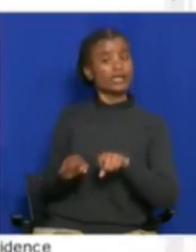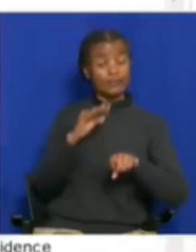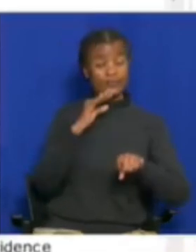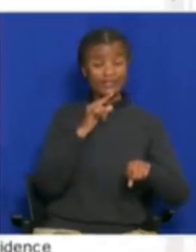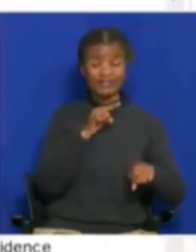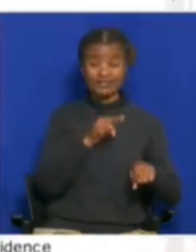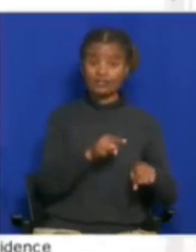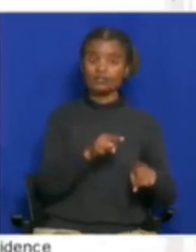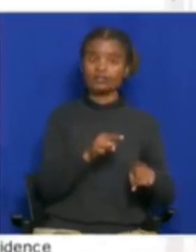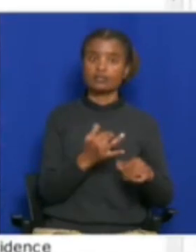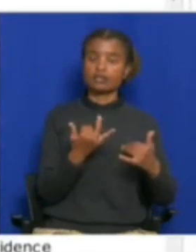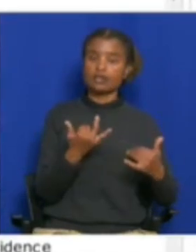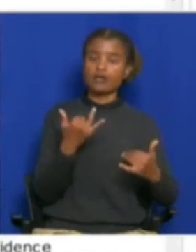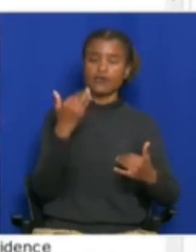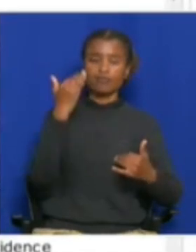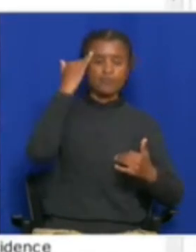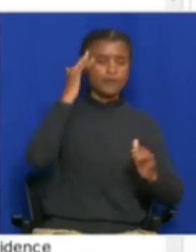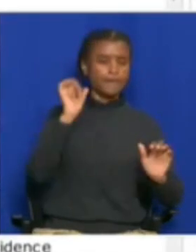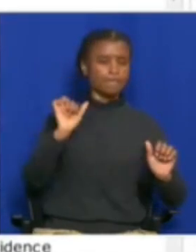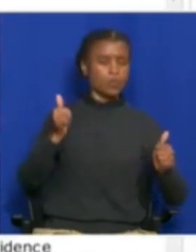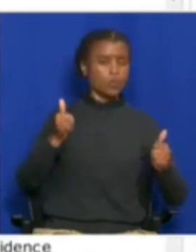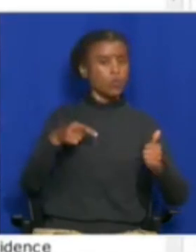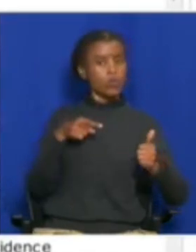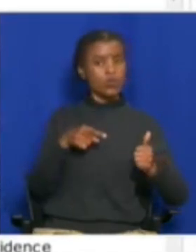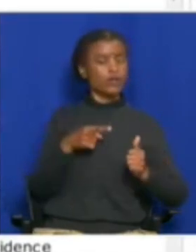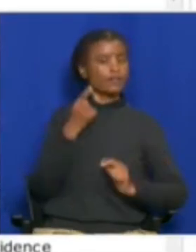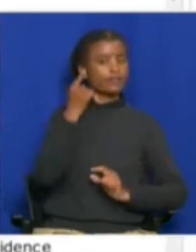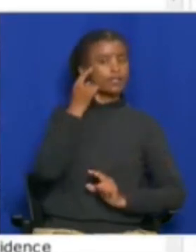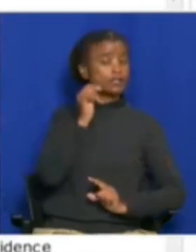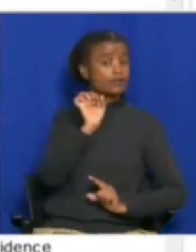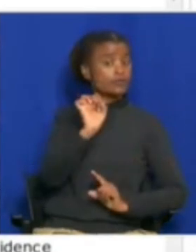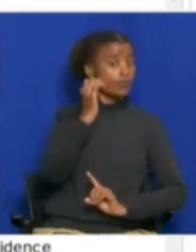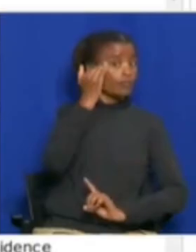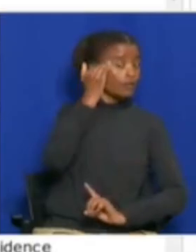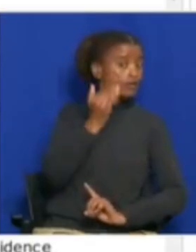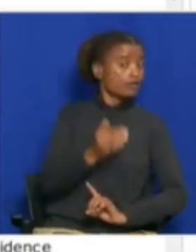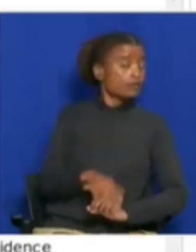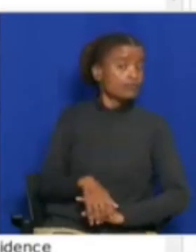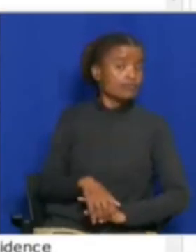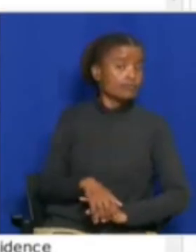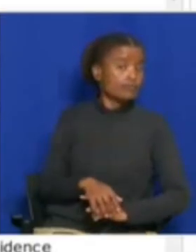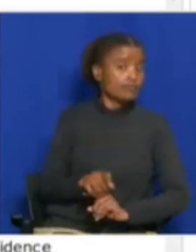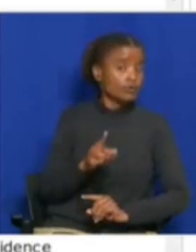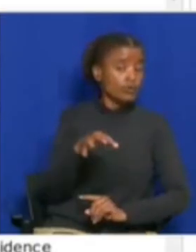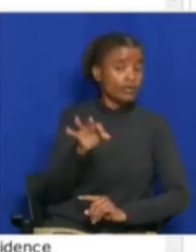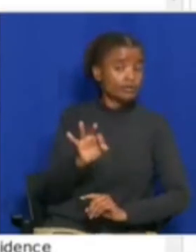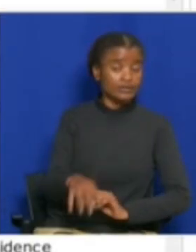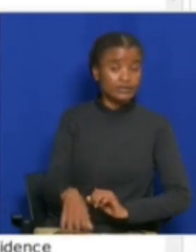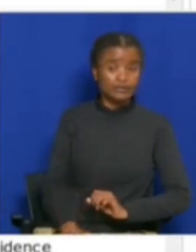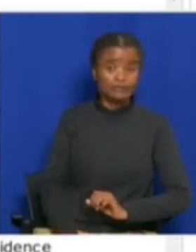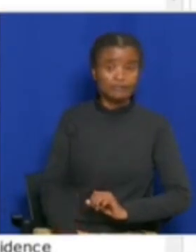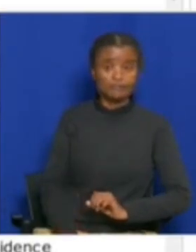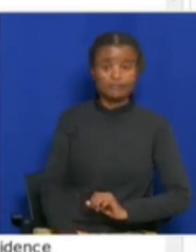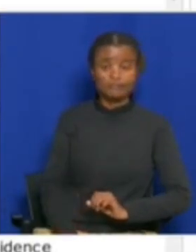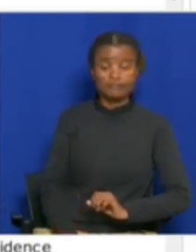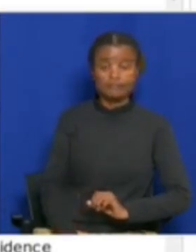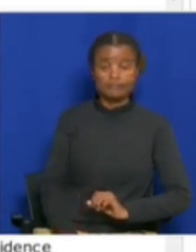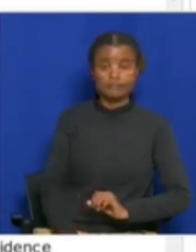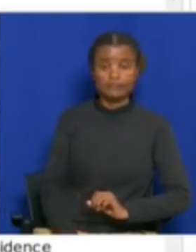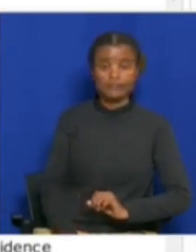equation to your mind, correct? The reasonable that comes to mind is as